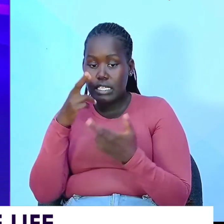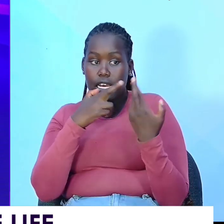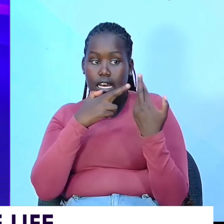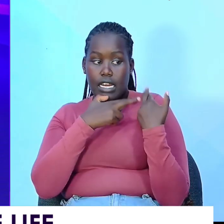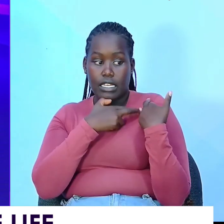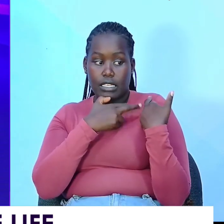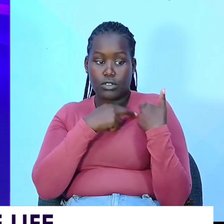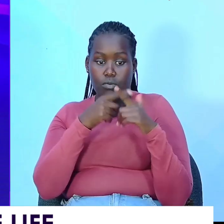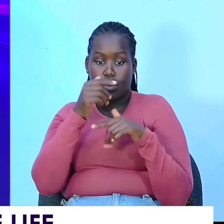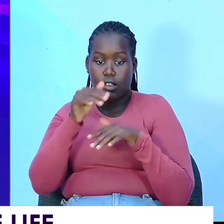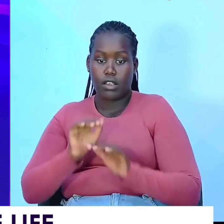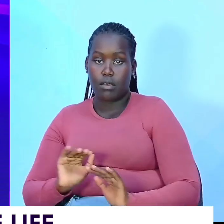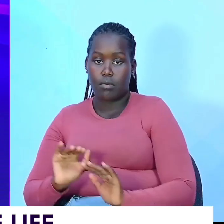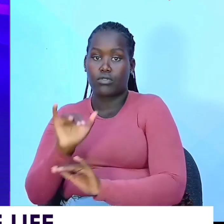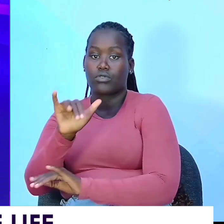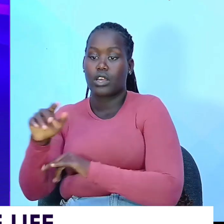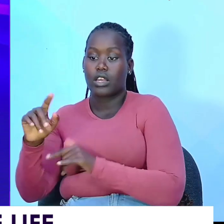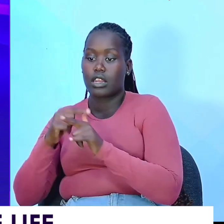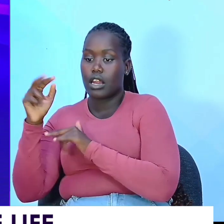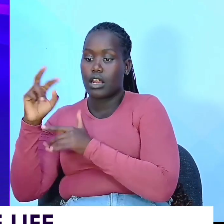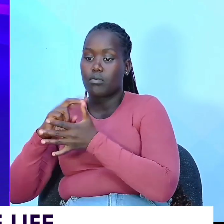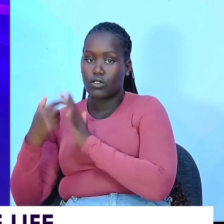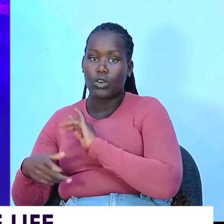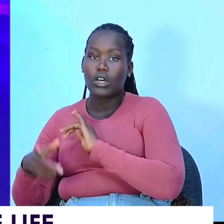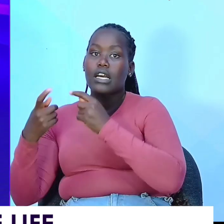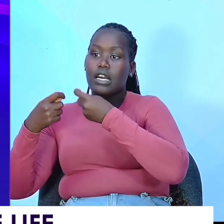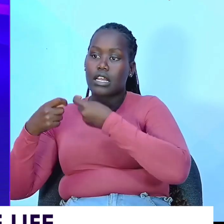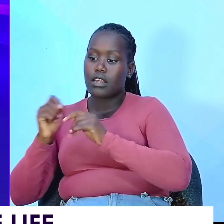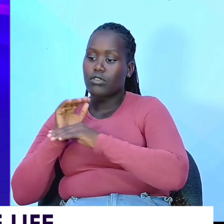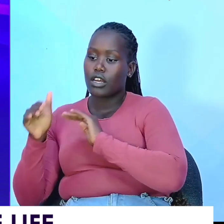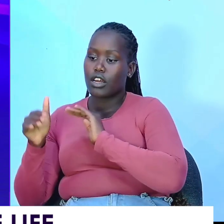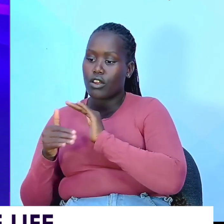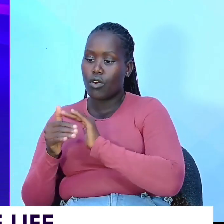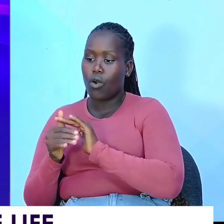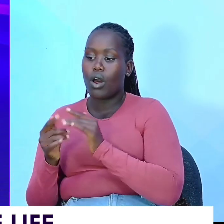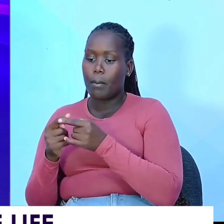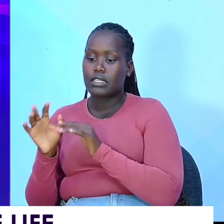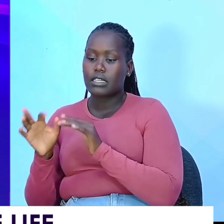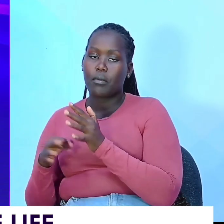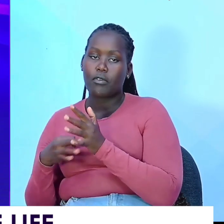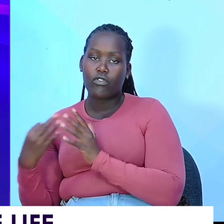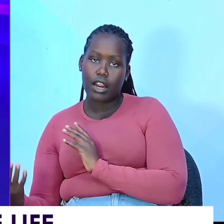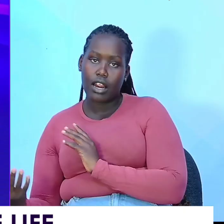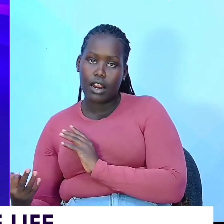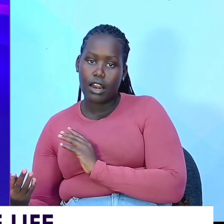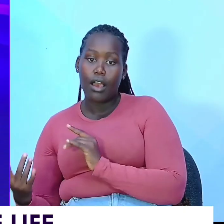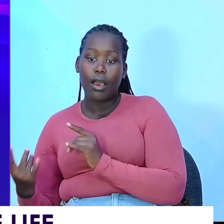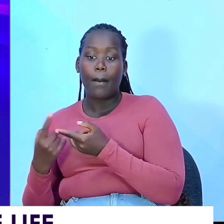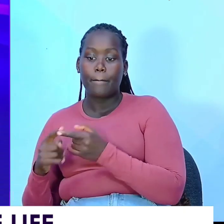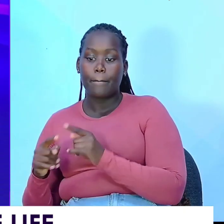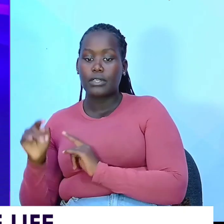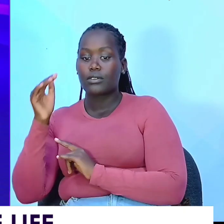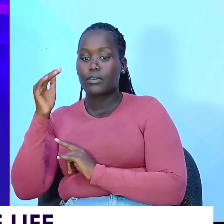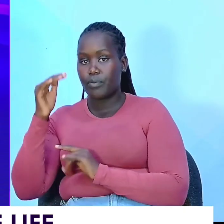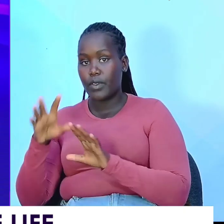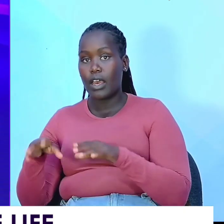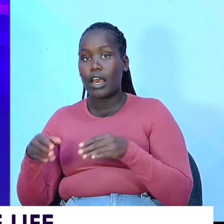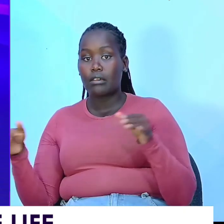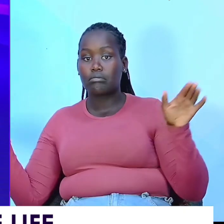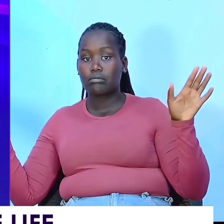to that, then it means they probably have tried all means and have failed. Because, in a way, giving up